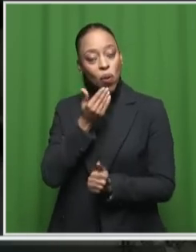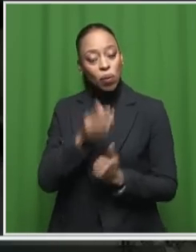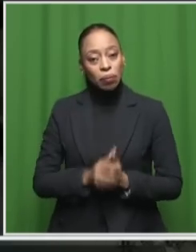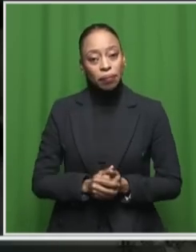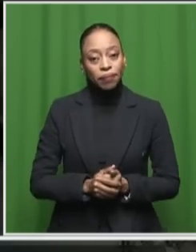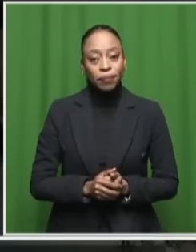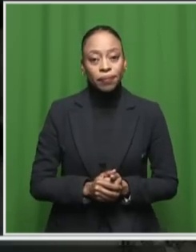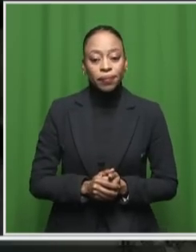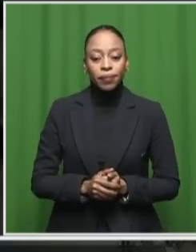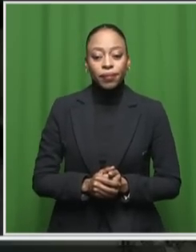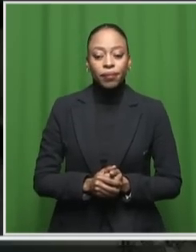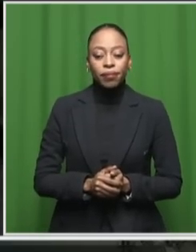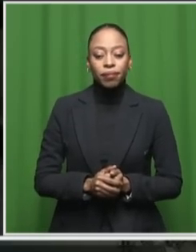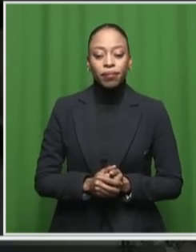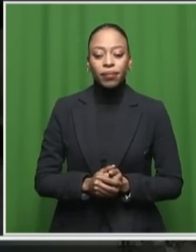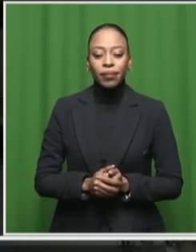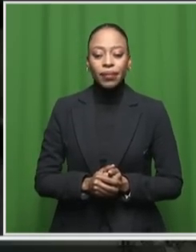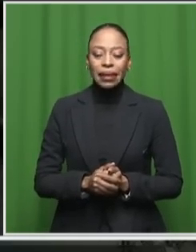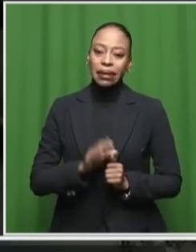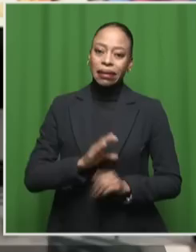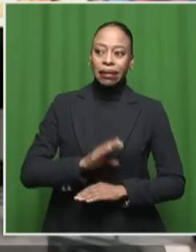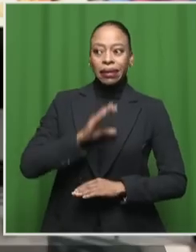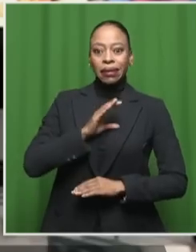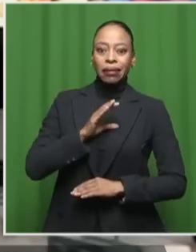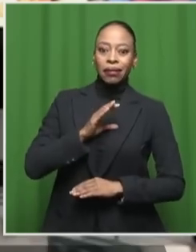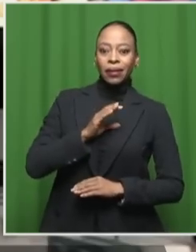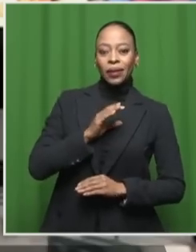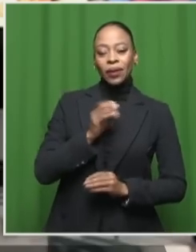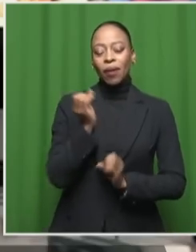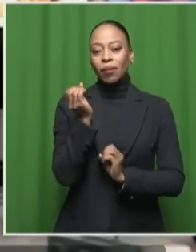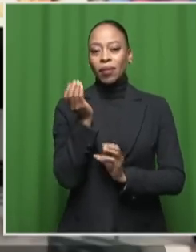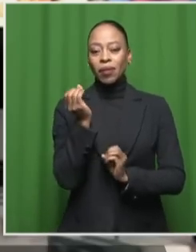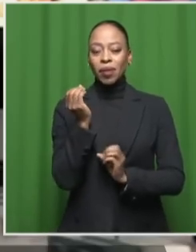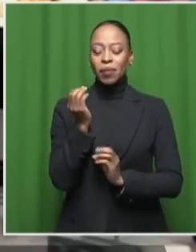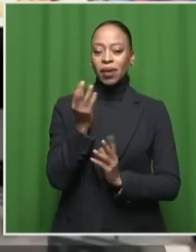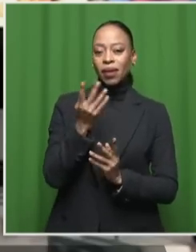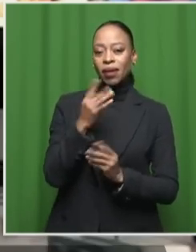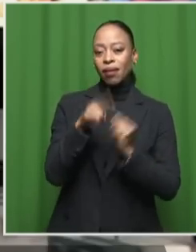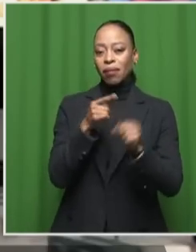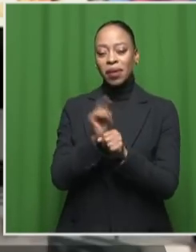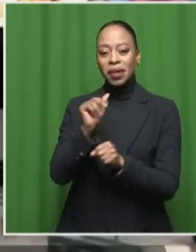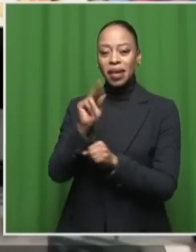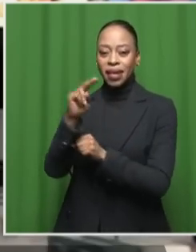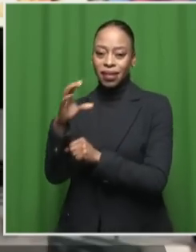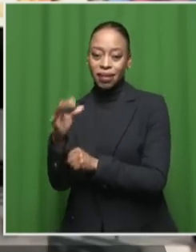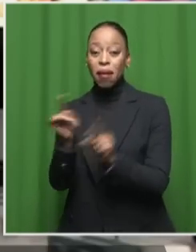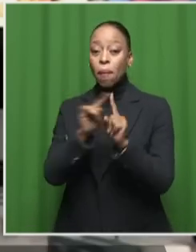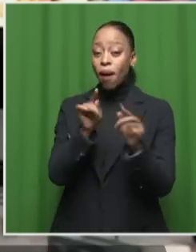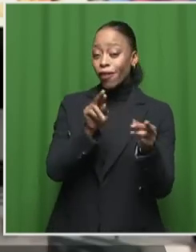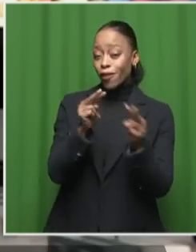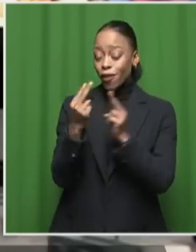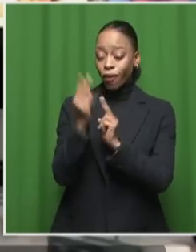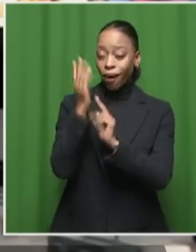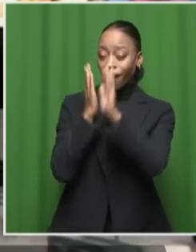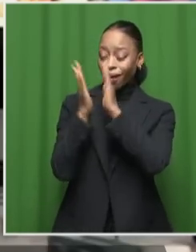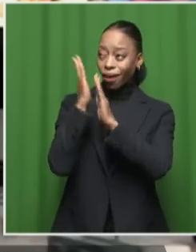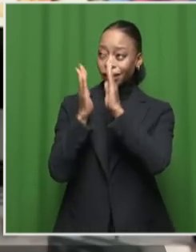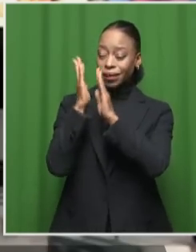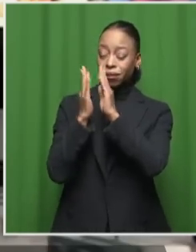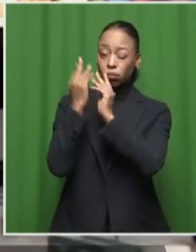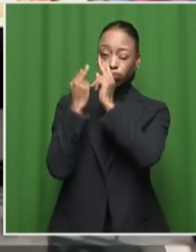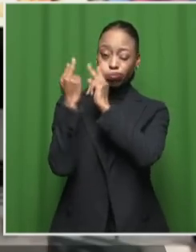Sakina, I'm not competent to speak on behalf of the ANC or the internal dynamics. But if we look back at history, I